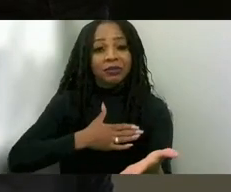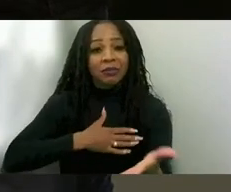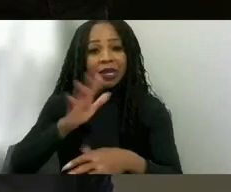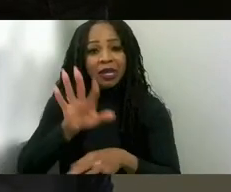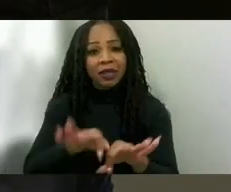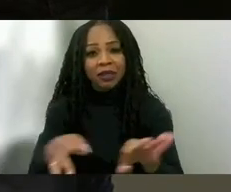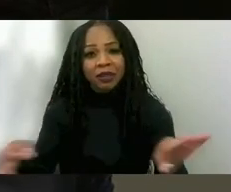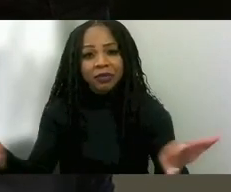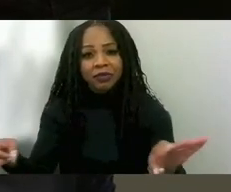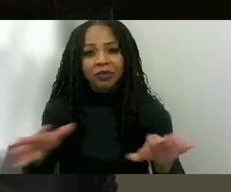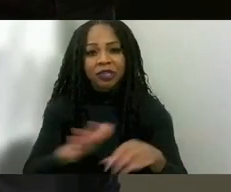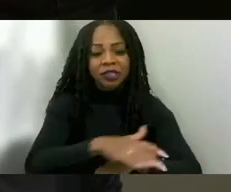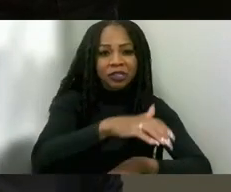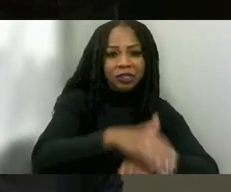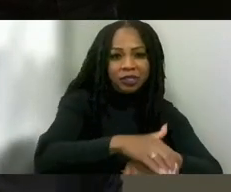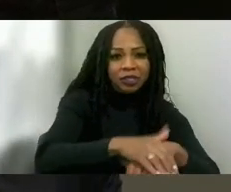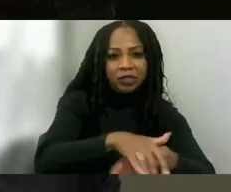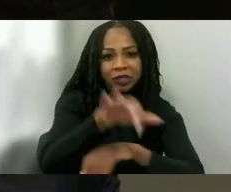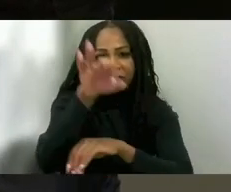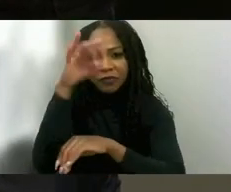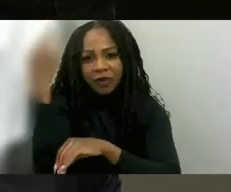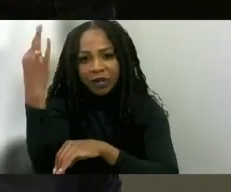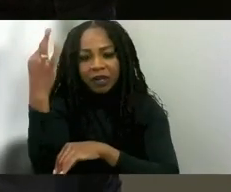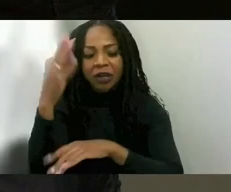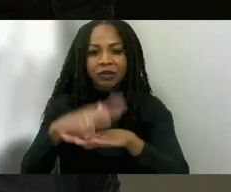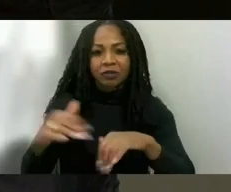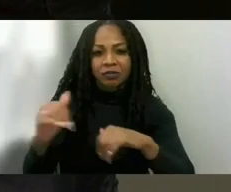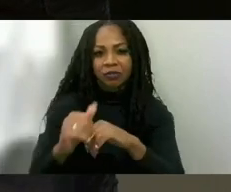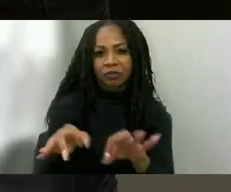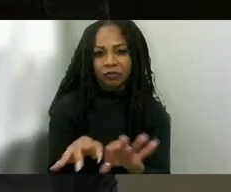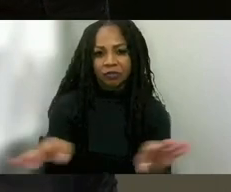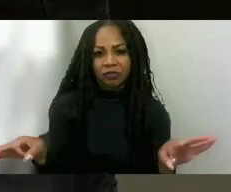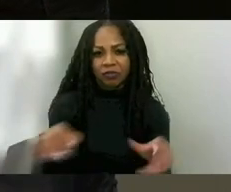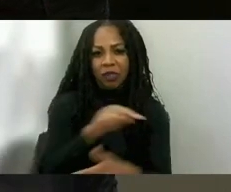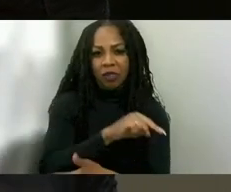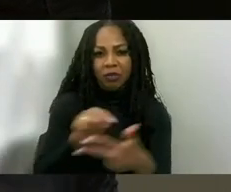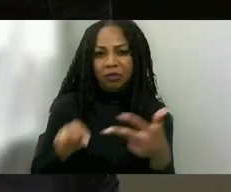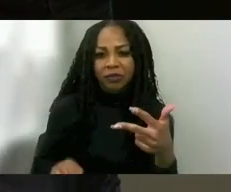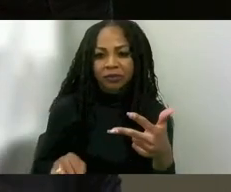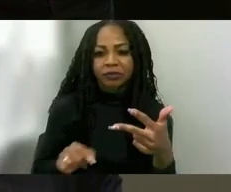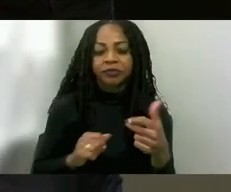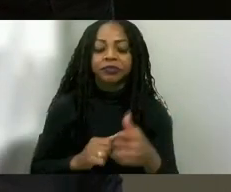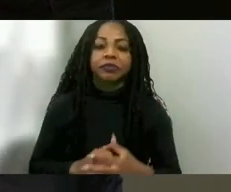in English. Now we are going somewhere,